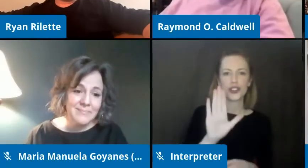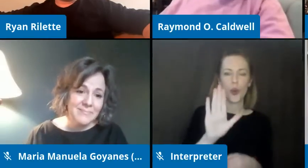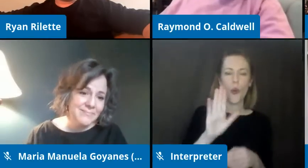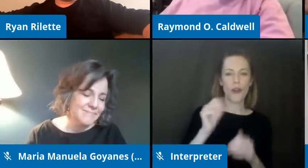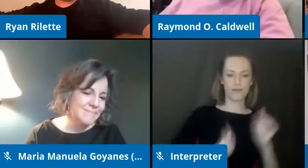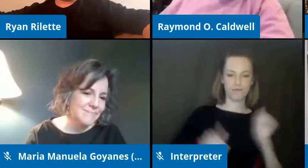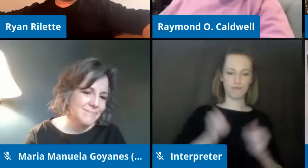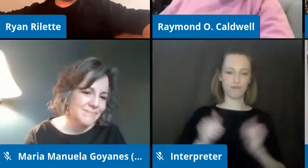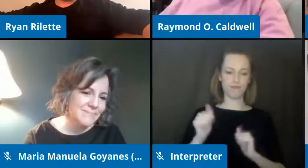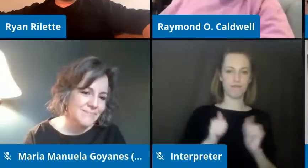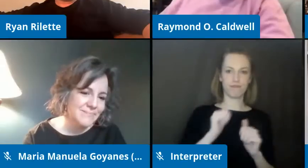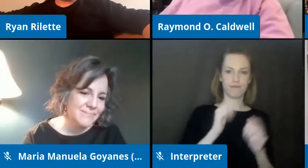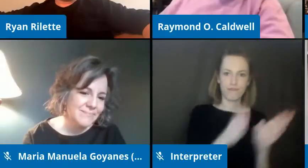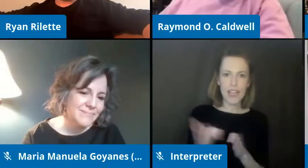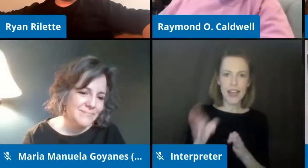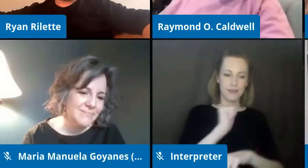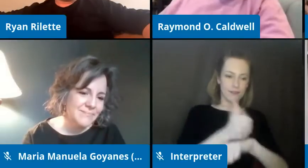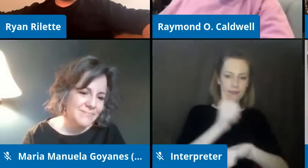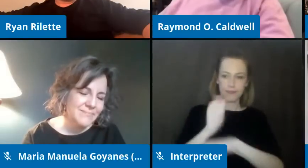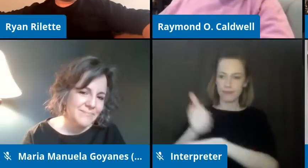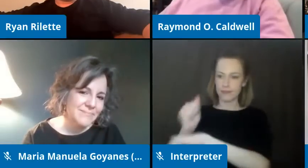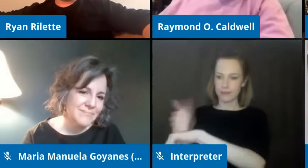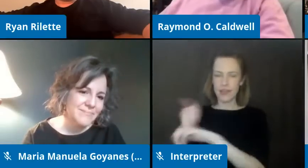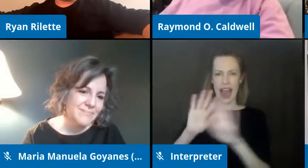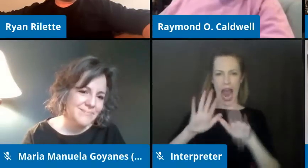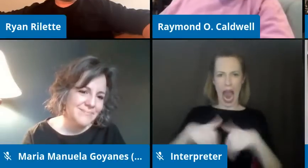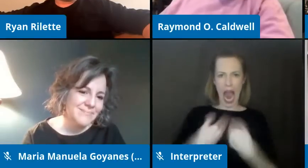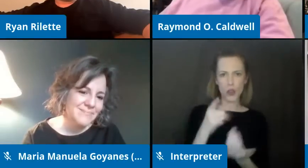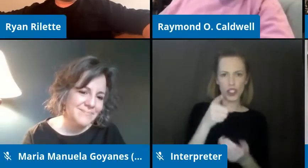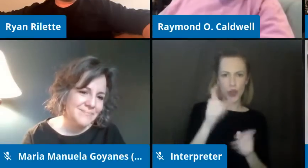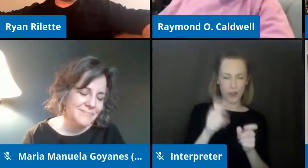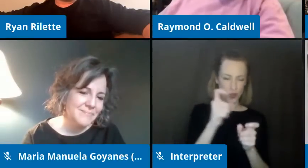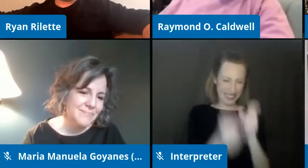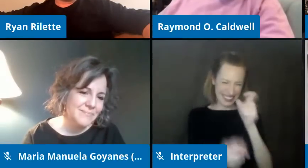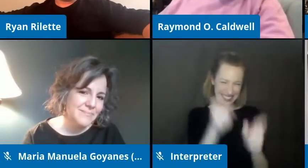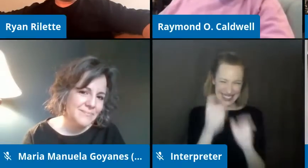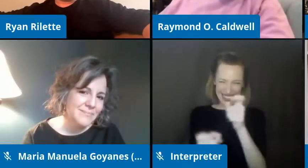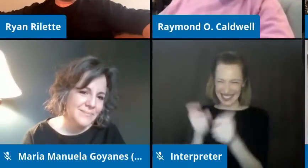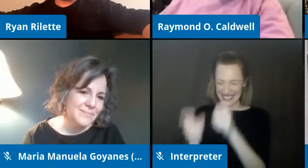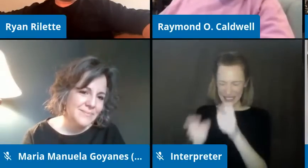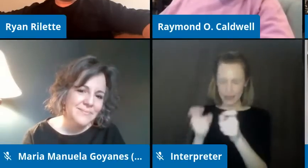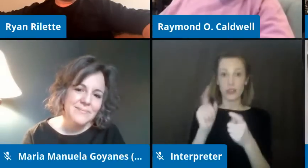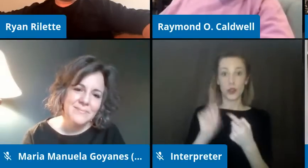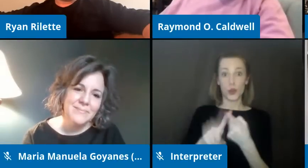what this changing environment, what this environment we're all living in has brought?